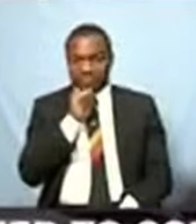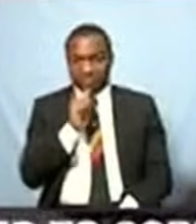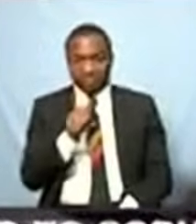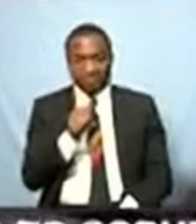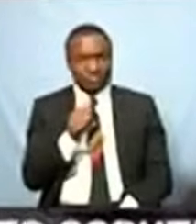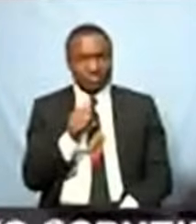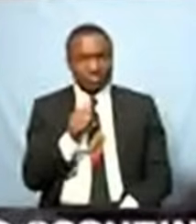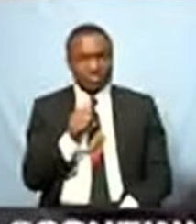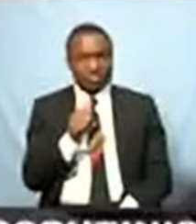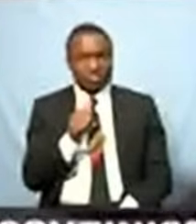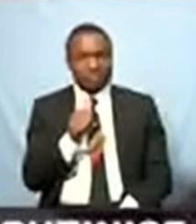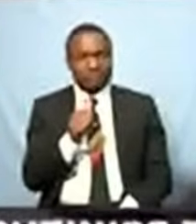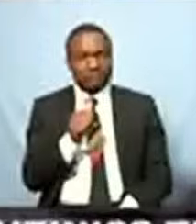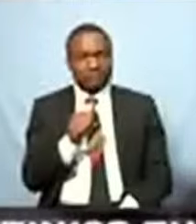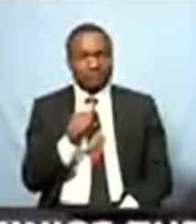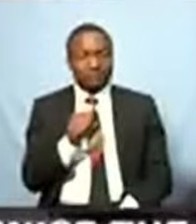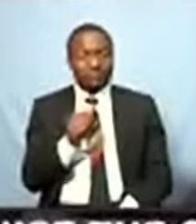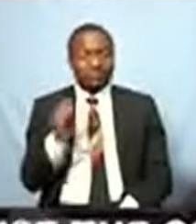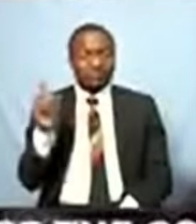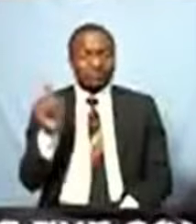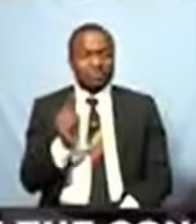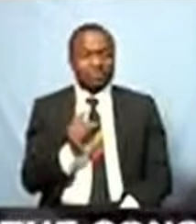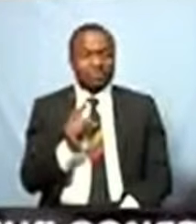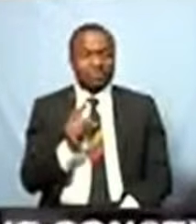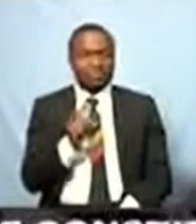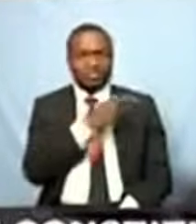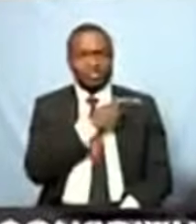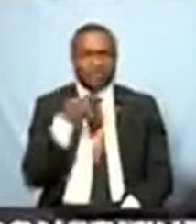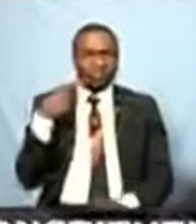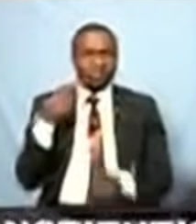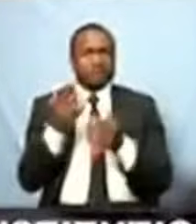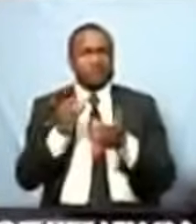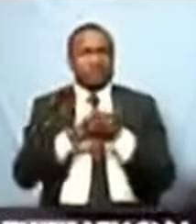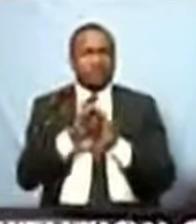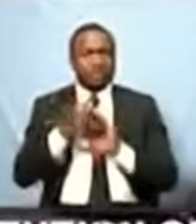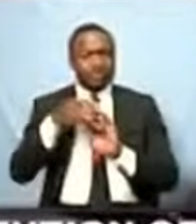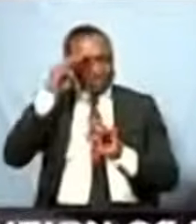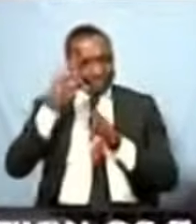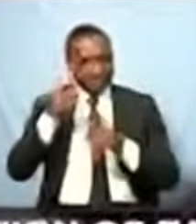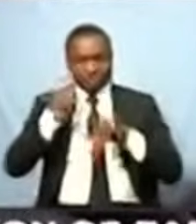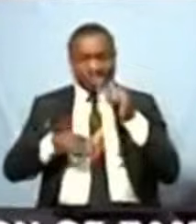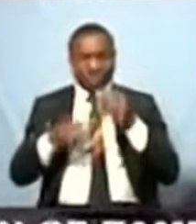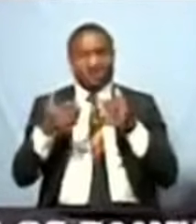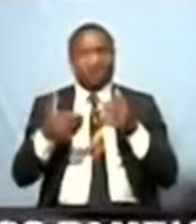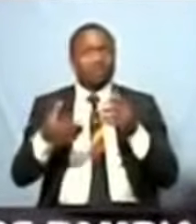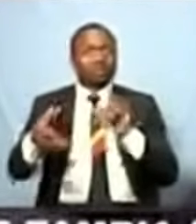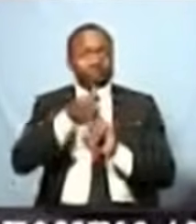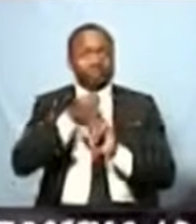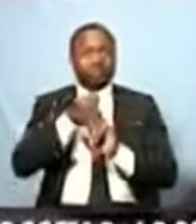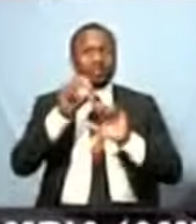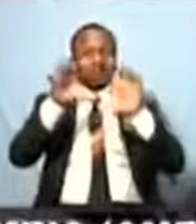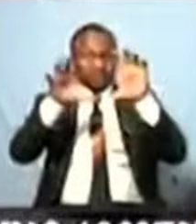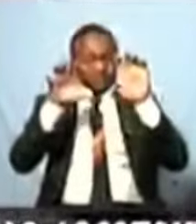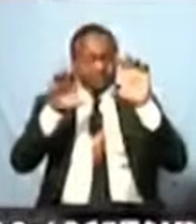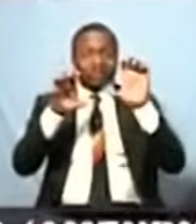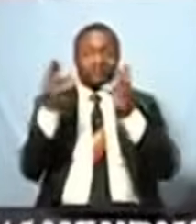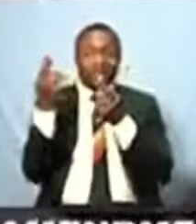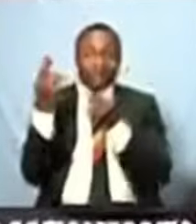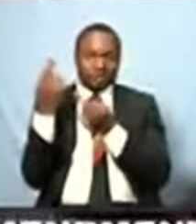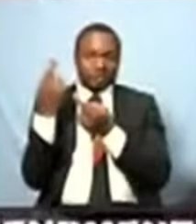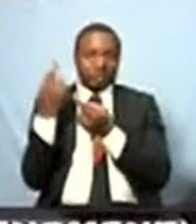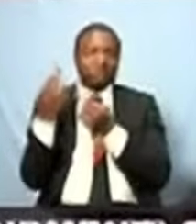to parliament to want to become a minister, and so you cannot hold the executive accountable. You will not be objective